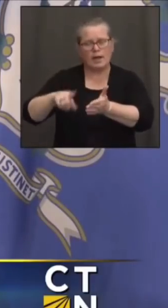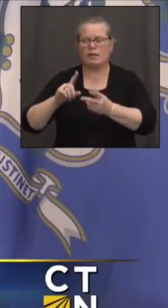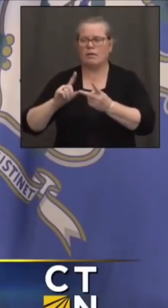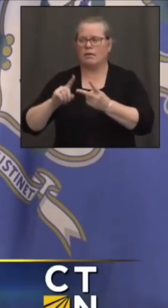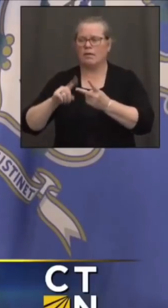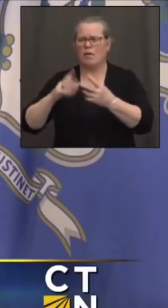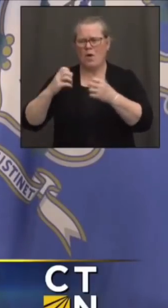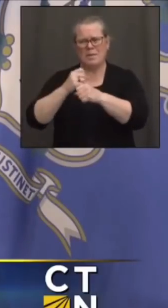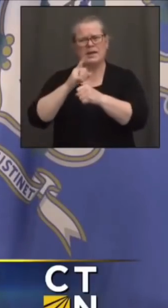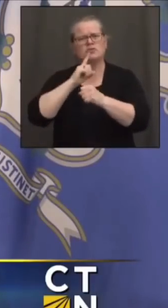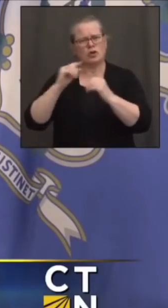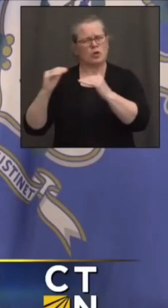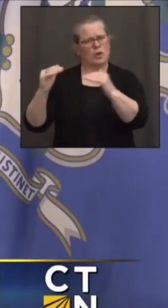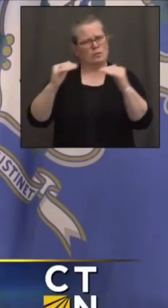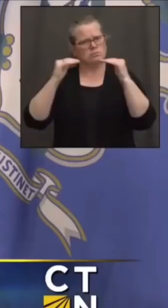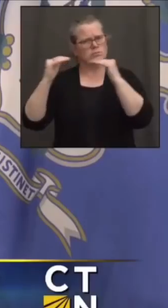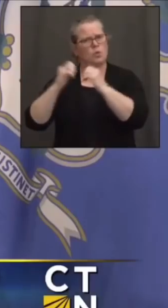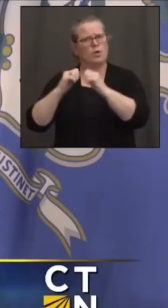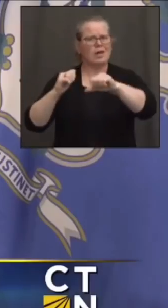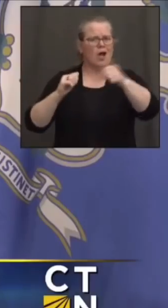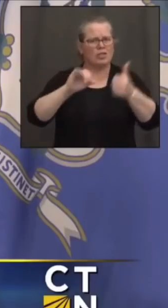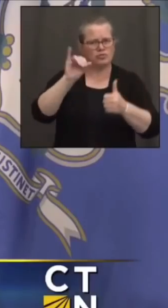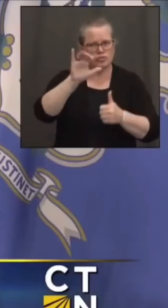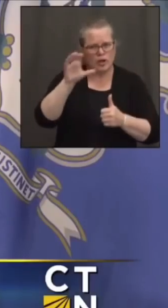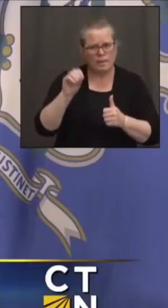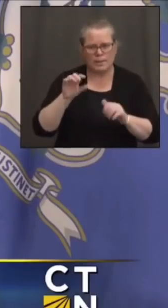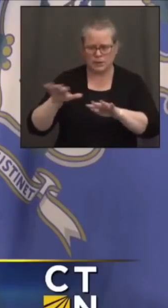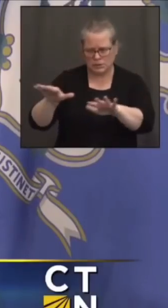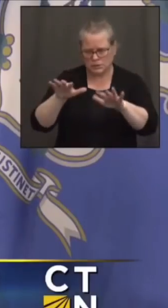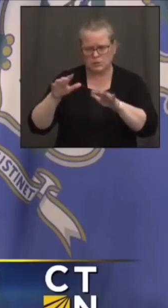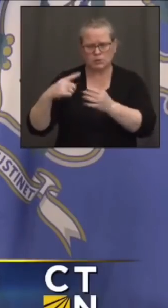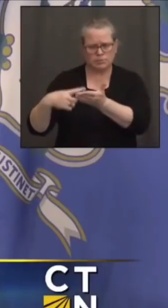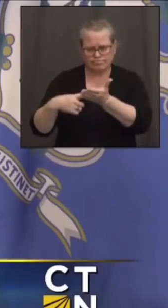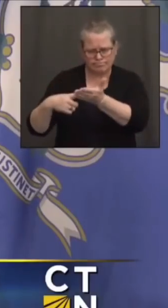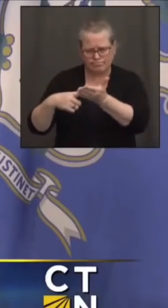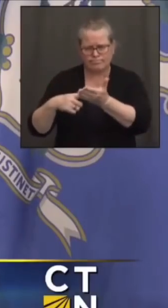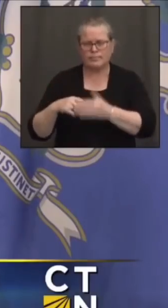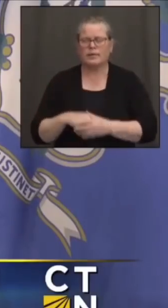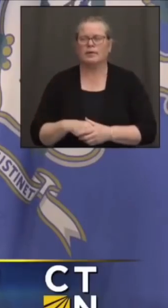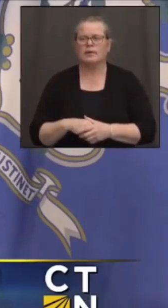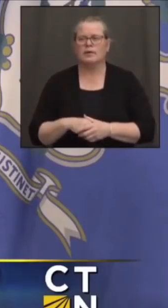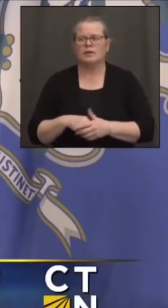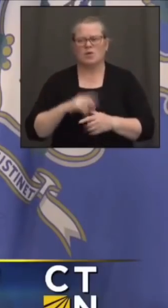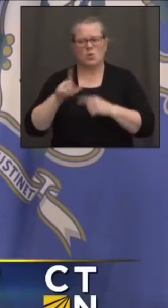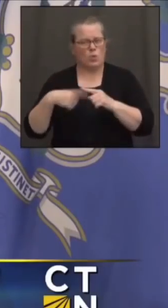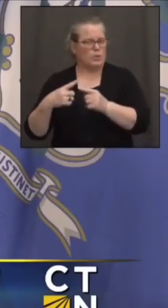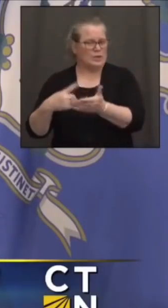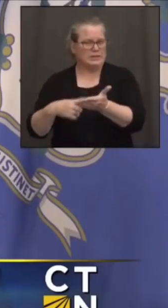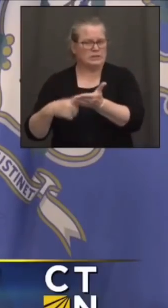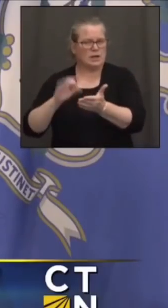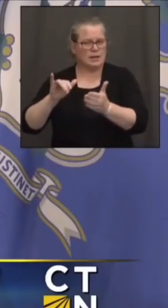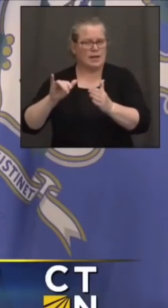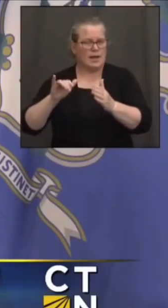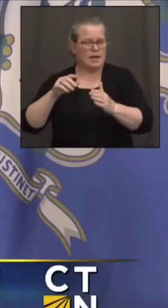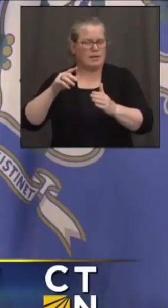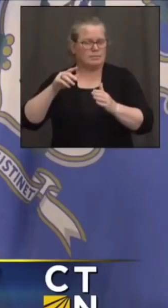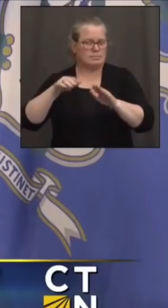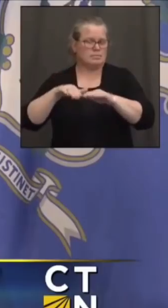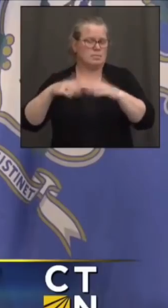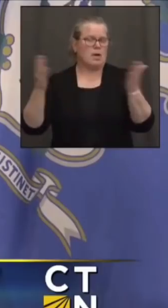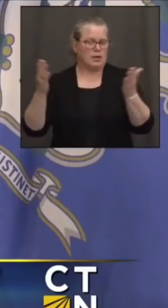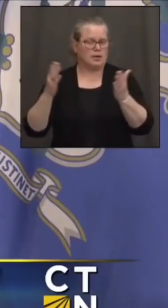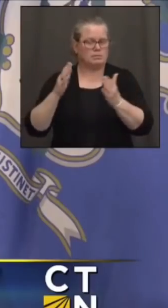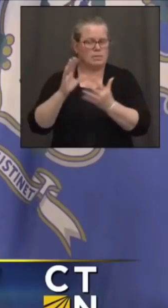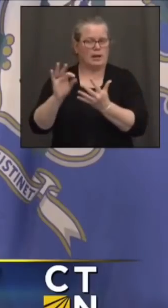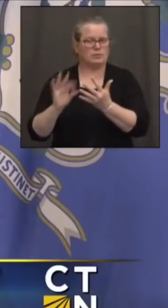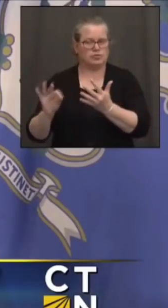the other insurance entities. Things that came up when the public option was being discussed in the insurance committee, I